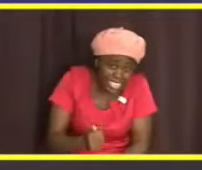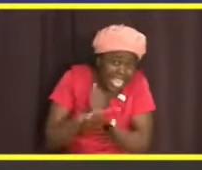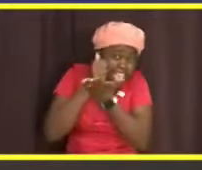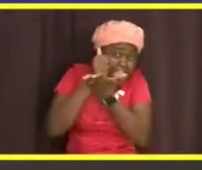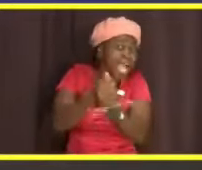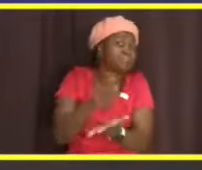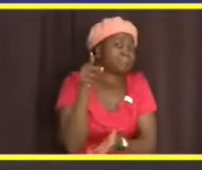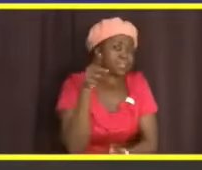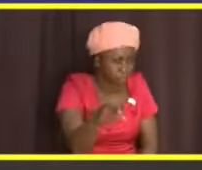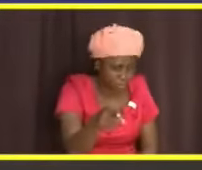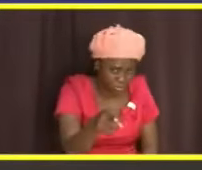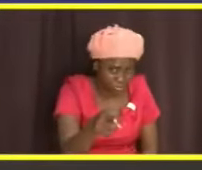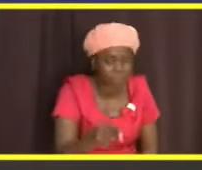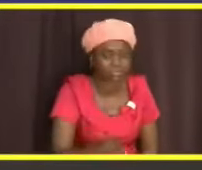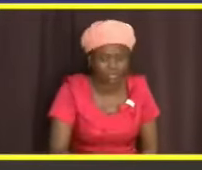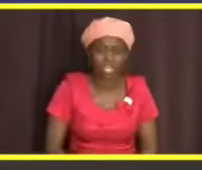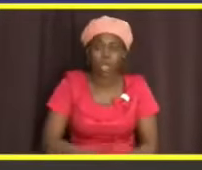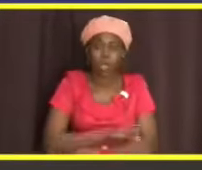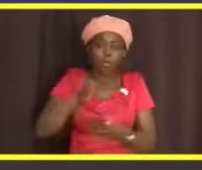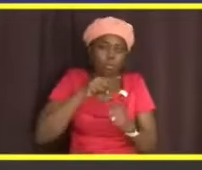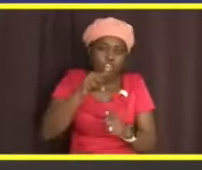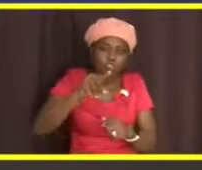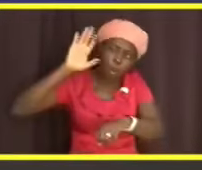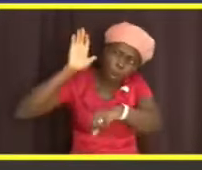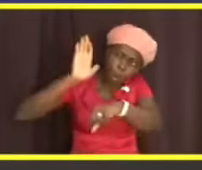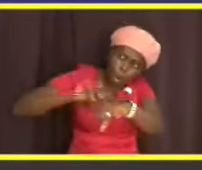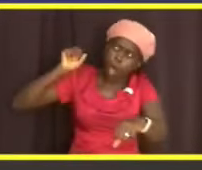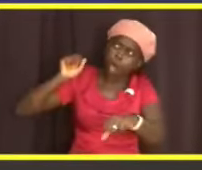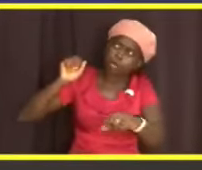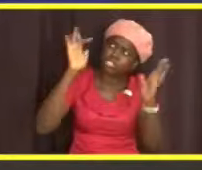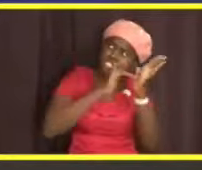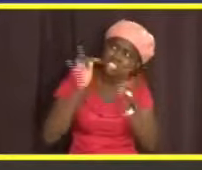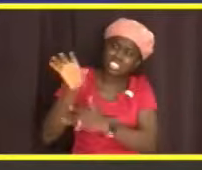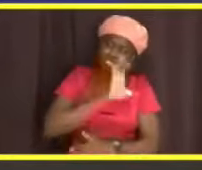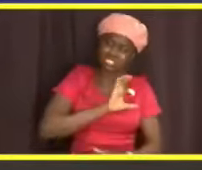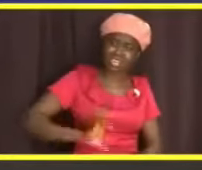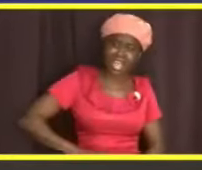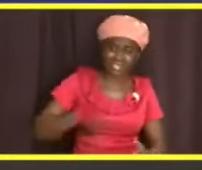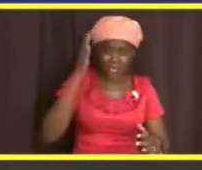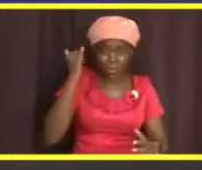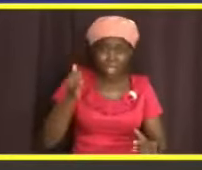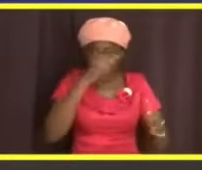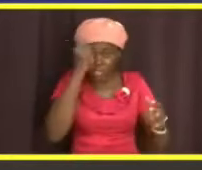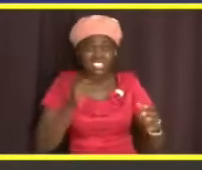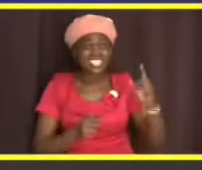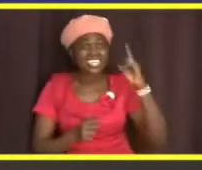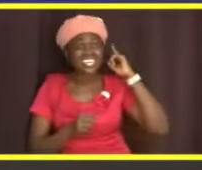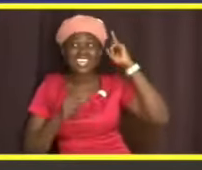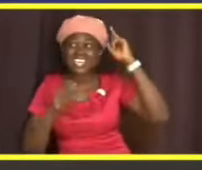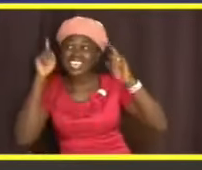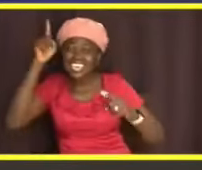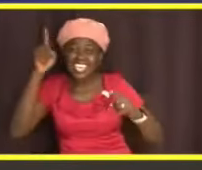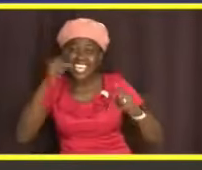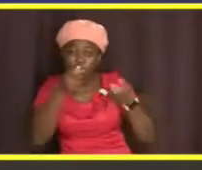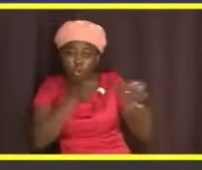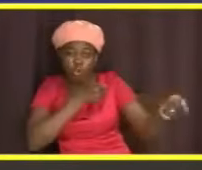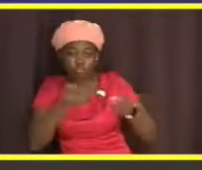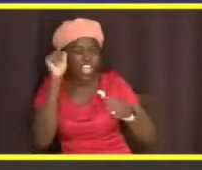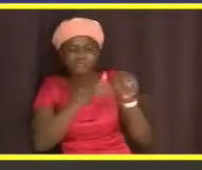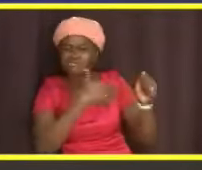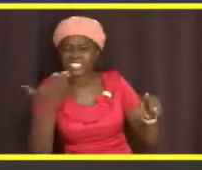by the time you call on the Lord Jesus Christ, because he's the controller of everything in